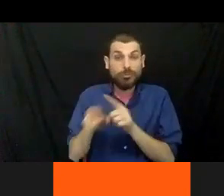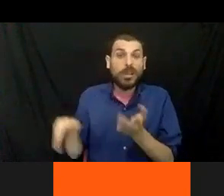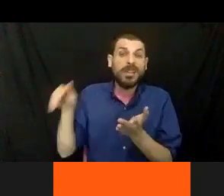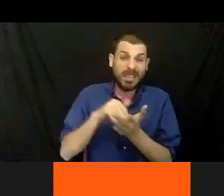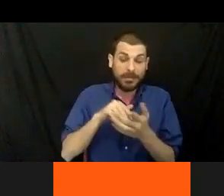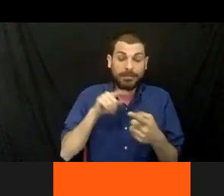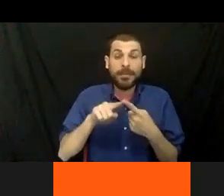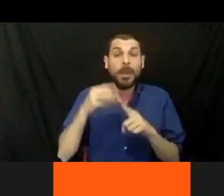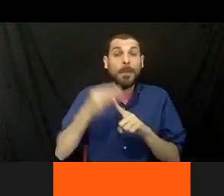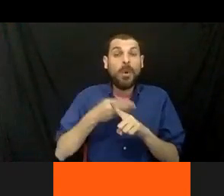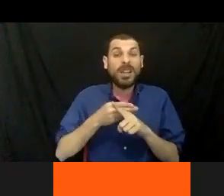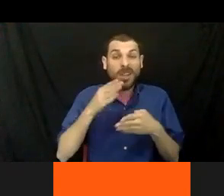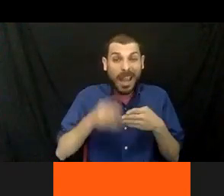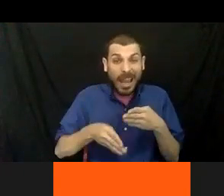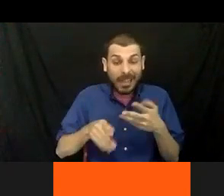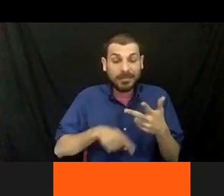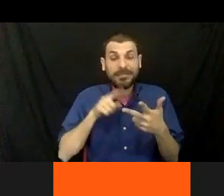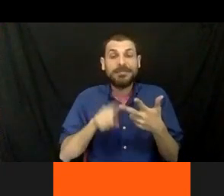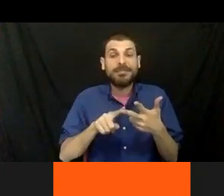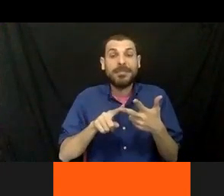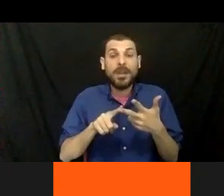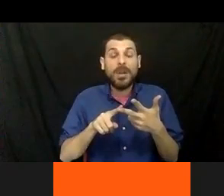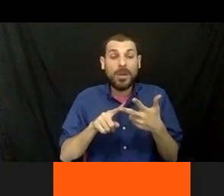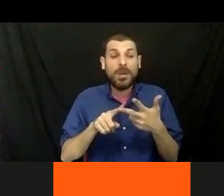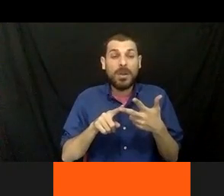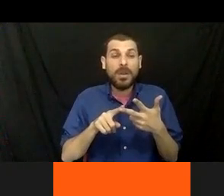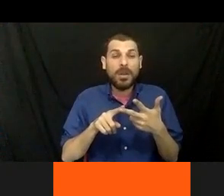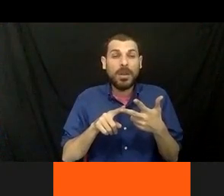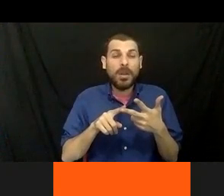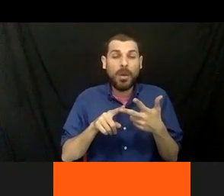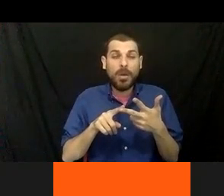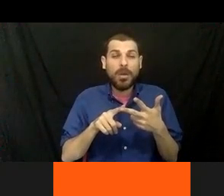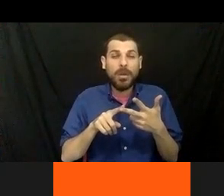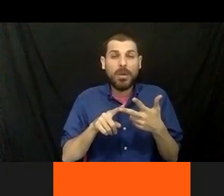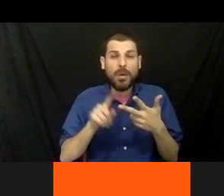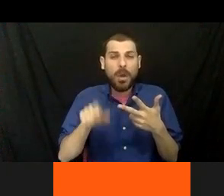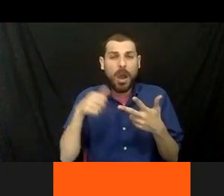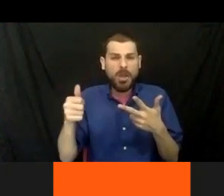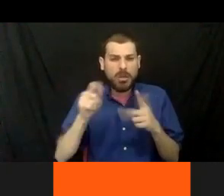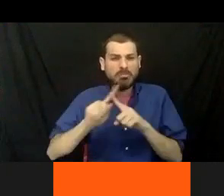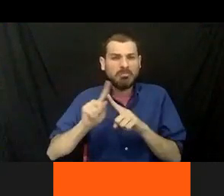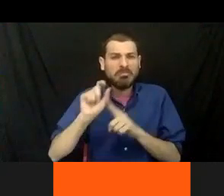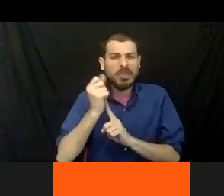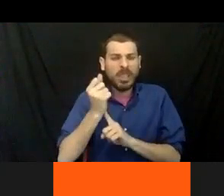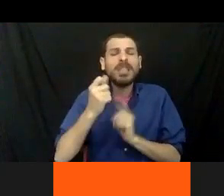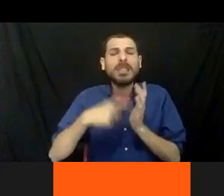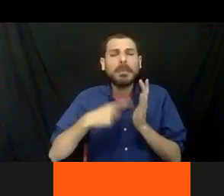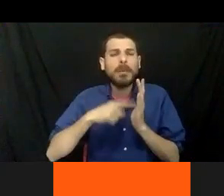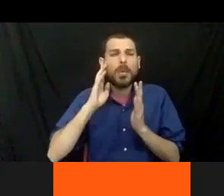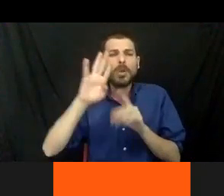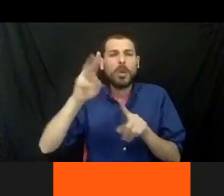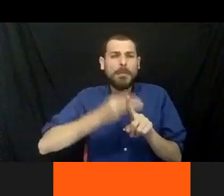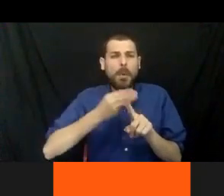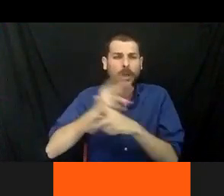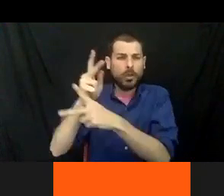so in a lot of cases, it'll just be put on the back of the mortgage loan. Now, also with Fannie Mae or